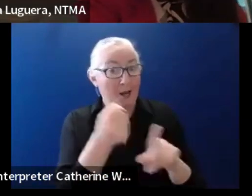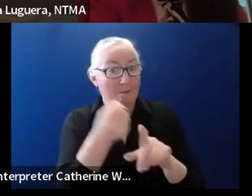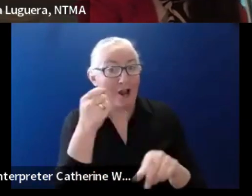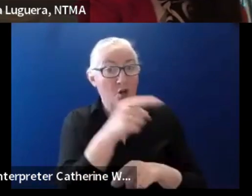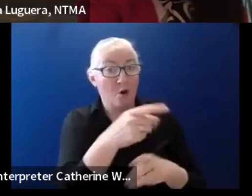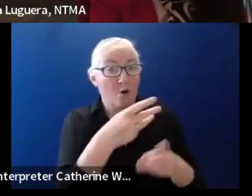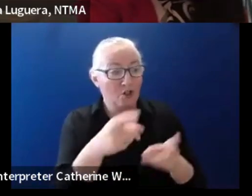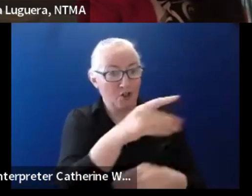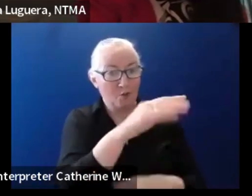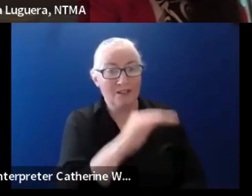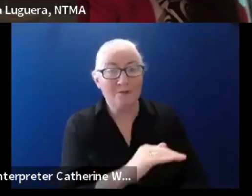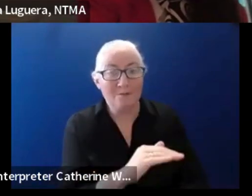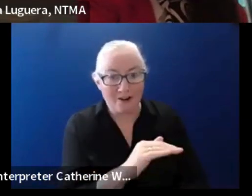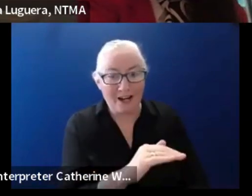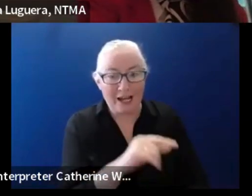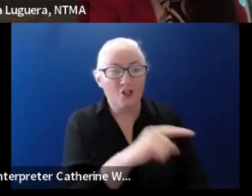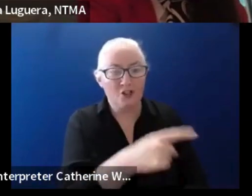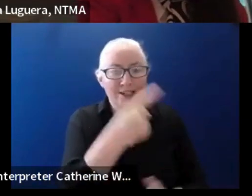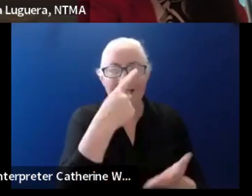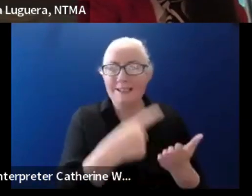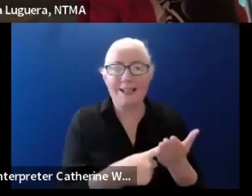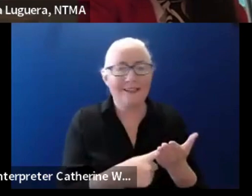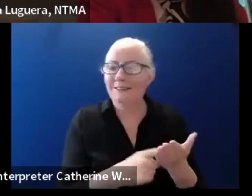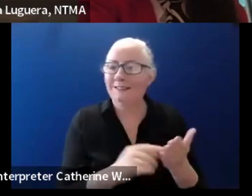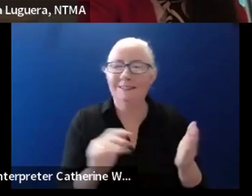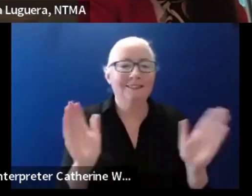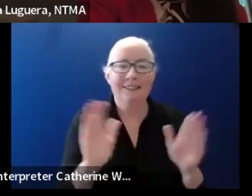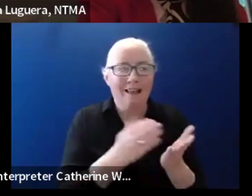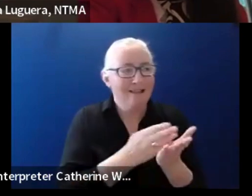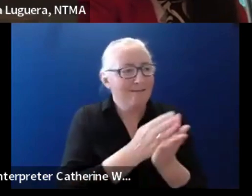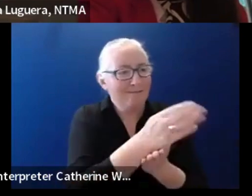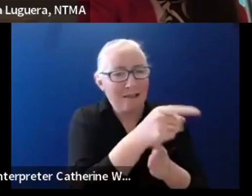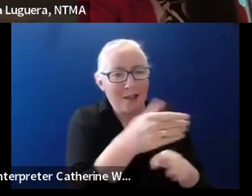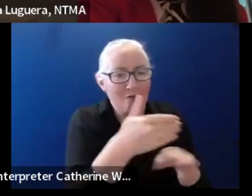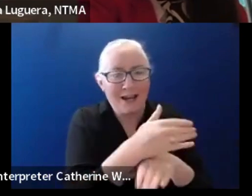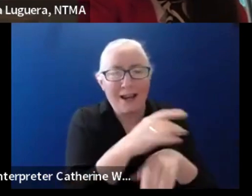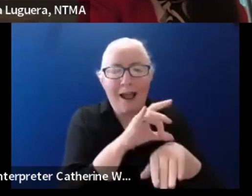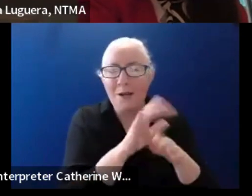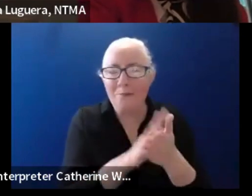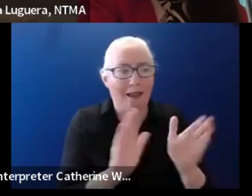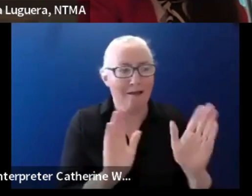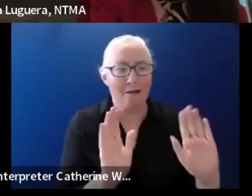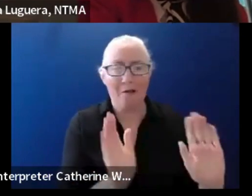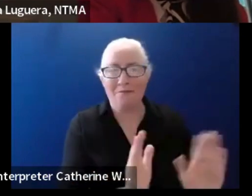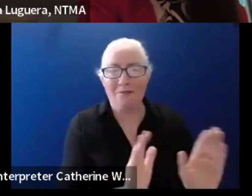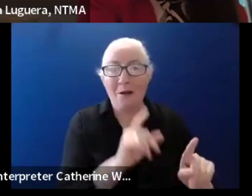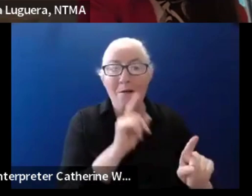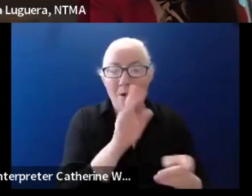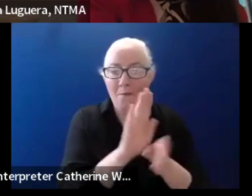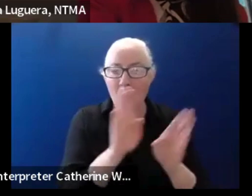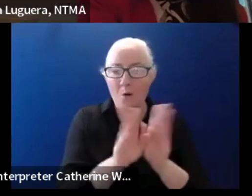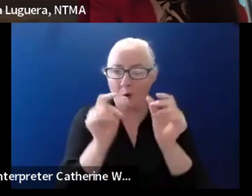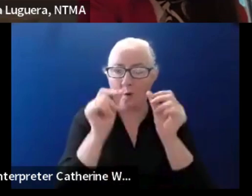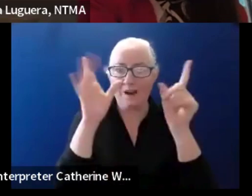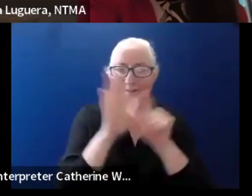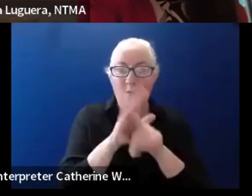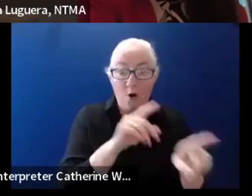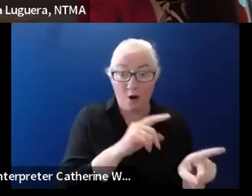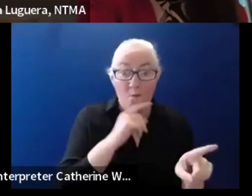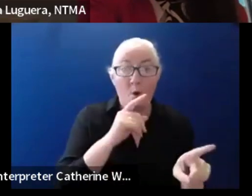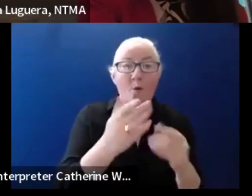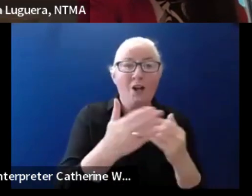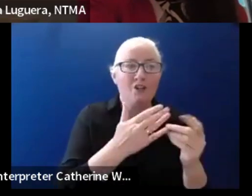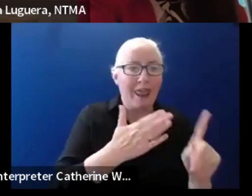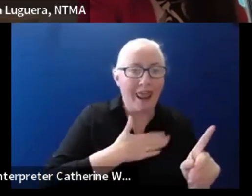for her, to the extent that she decided not to go down that particular career path. It was in a hospital. But again, it was awareness for her about what she liked and didn't